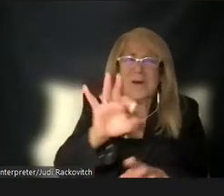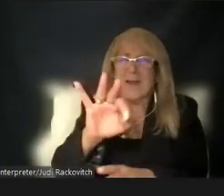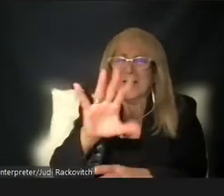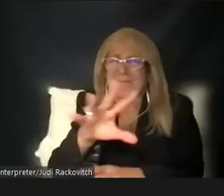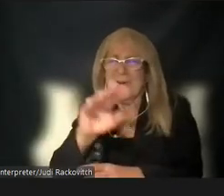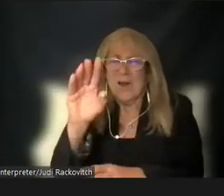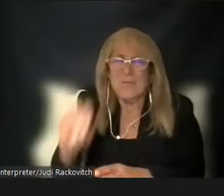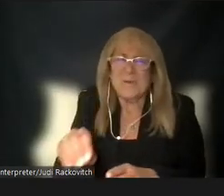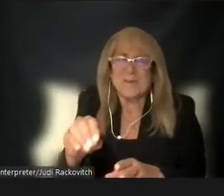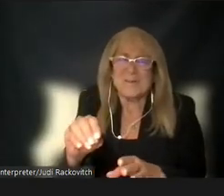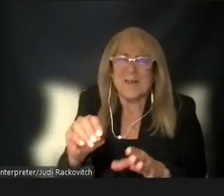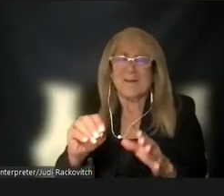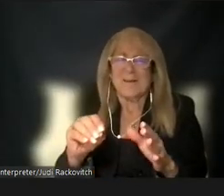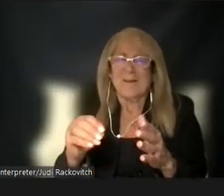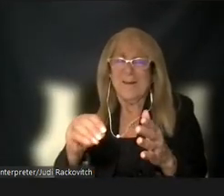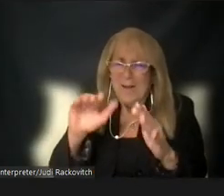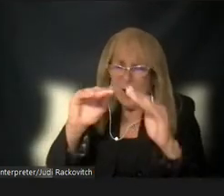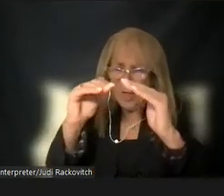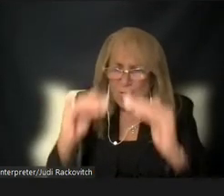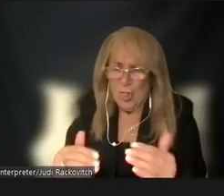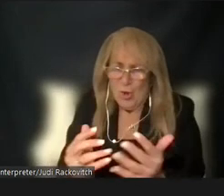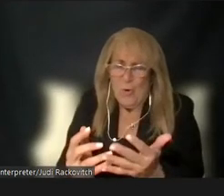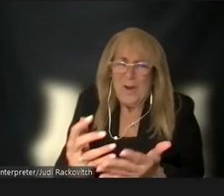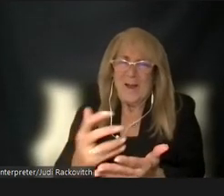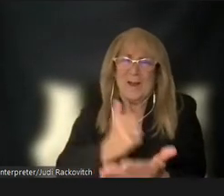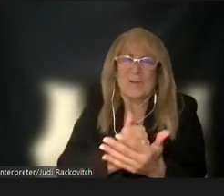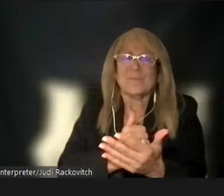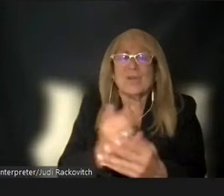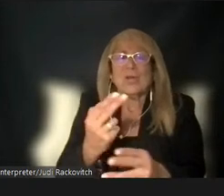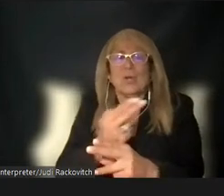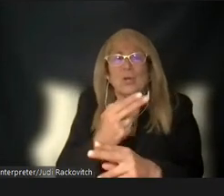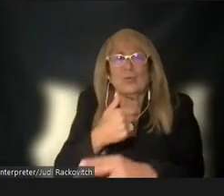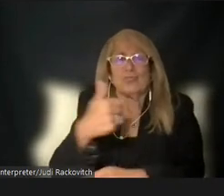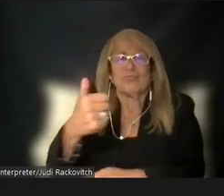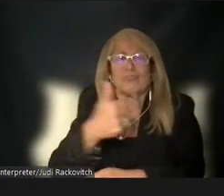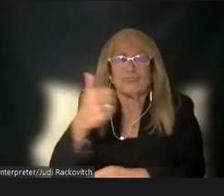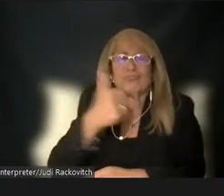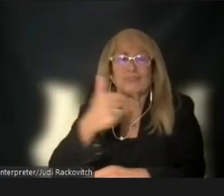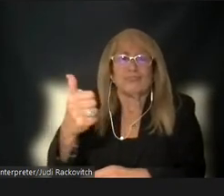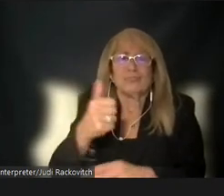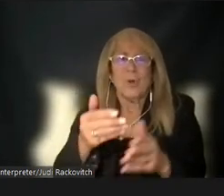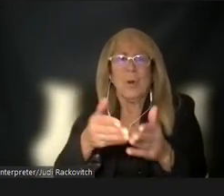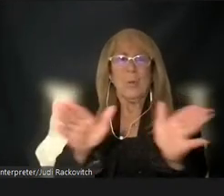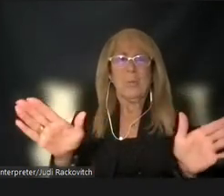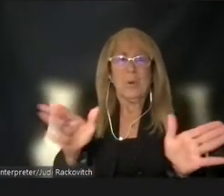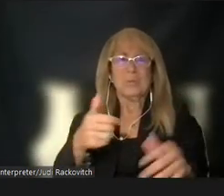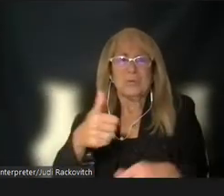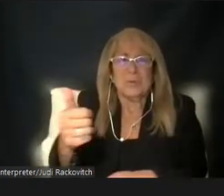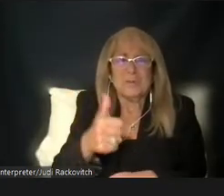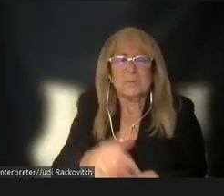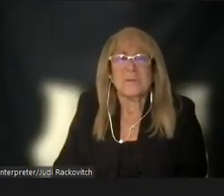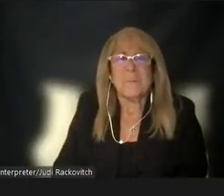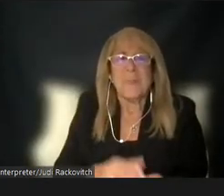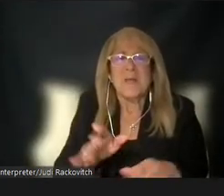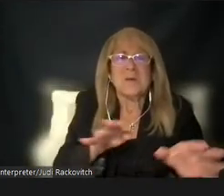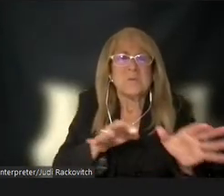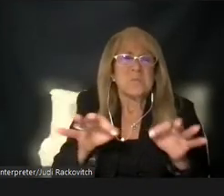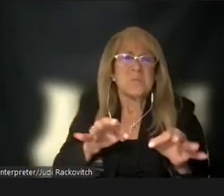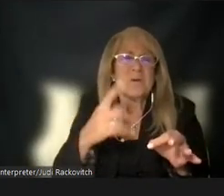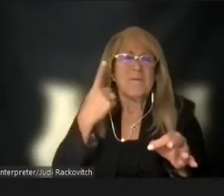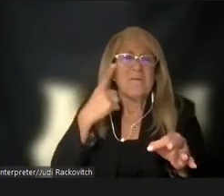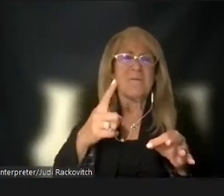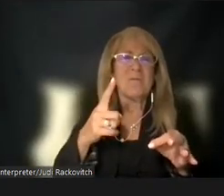use transit to reach the Manhattan Central Business District. I want to take just a moment to discuss or describe the anticipated NEPA schedule.